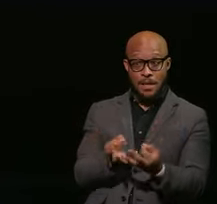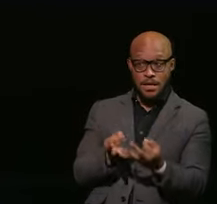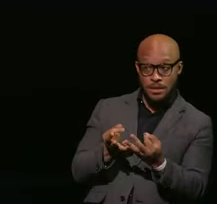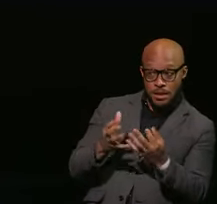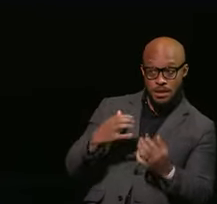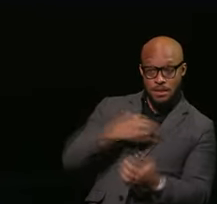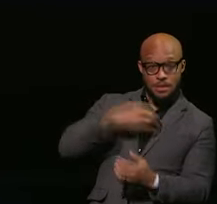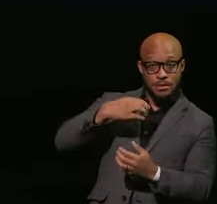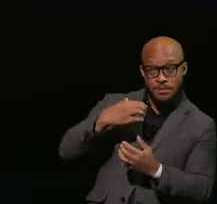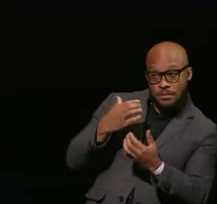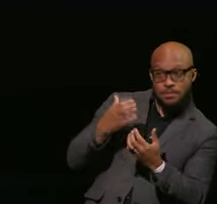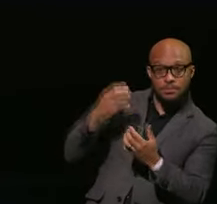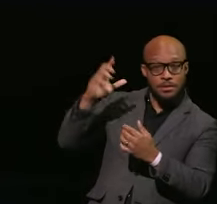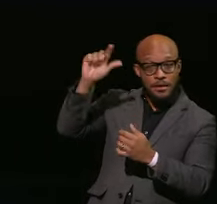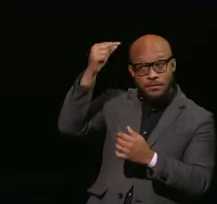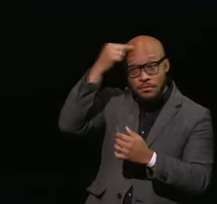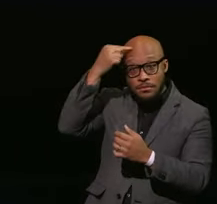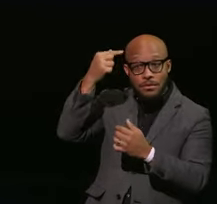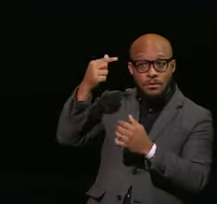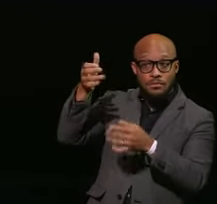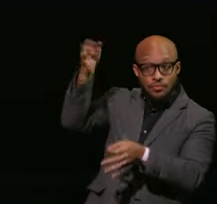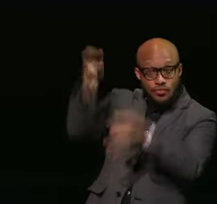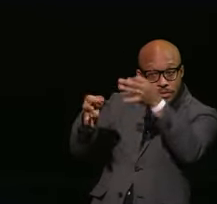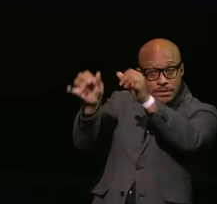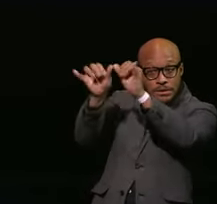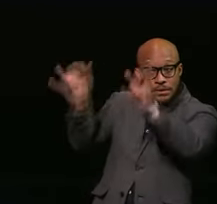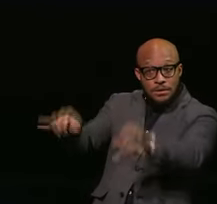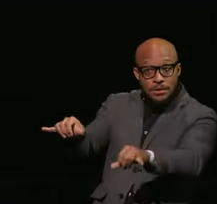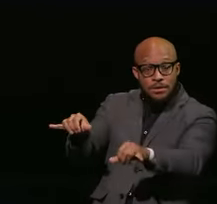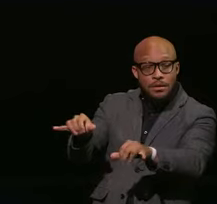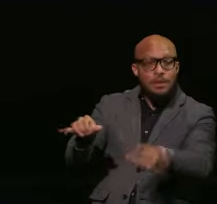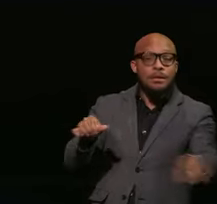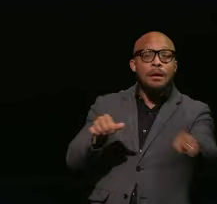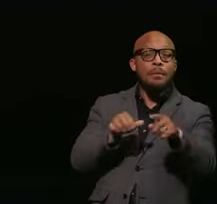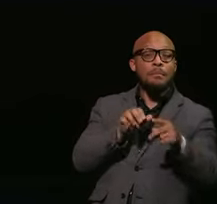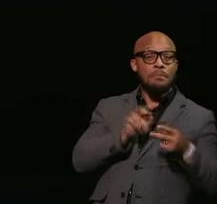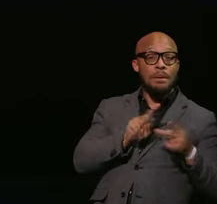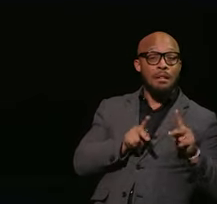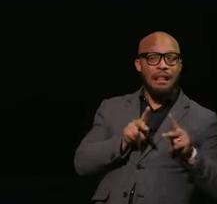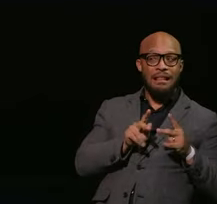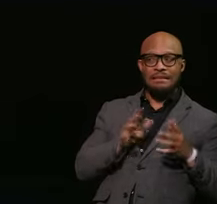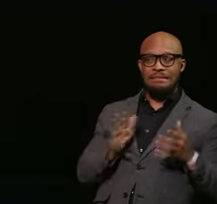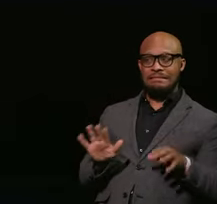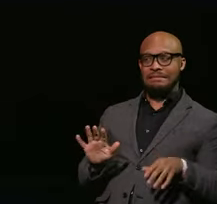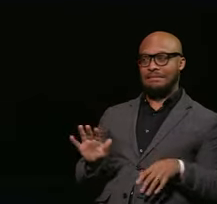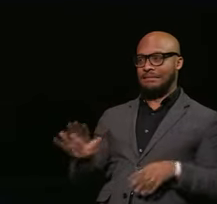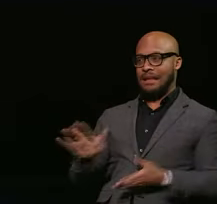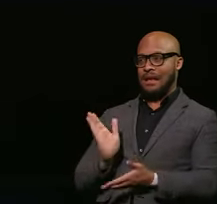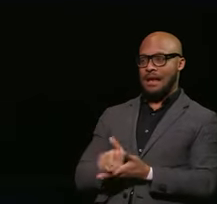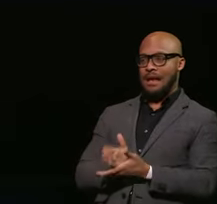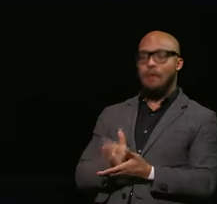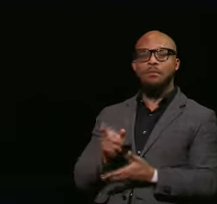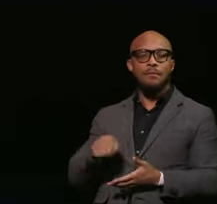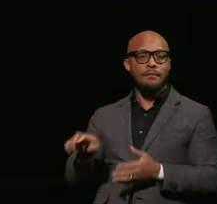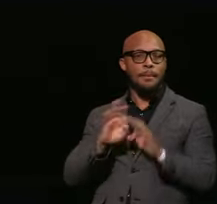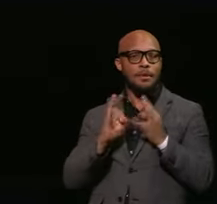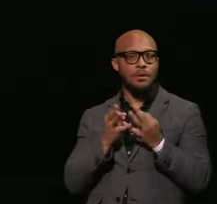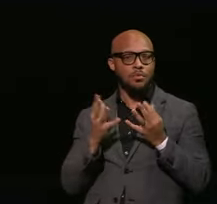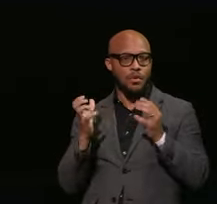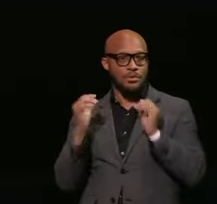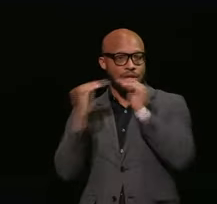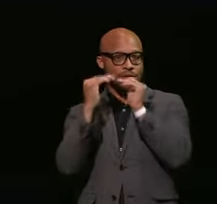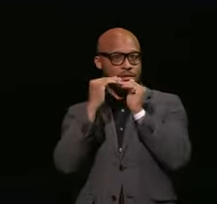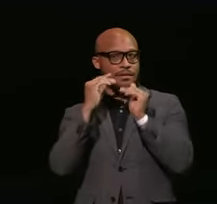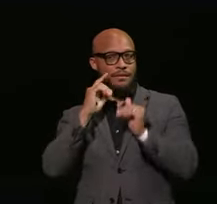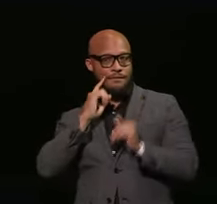system to seek justice for their daughter, right? There's someone in the village who is, there are several in the village who